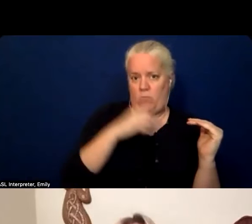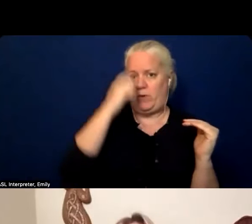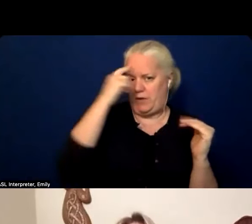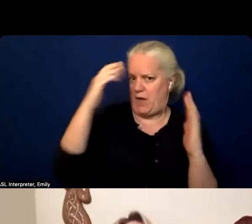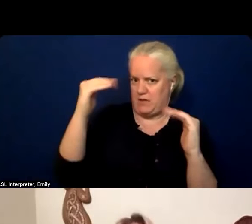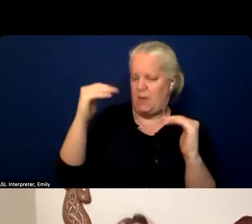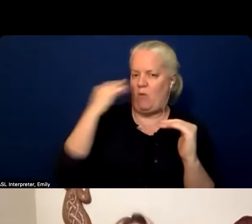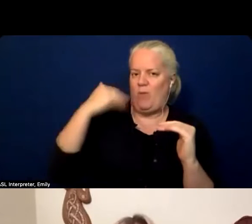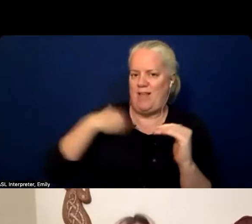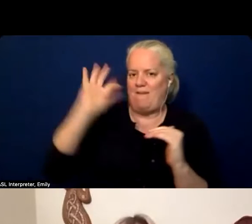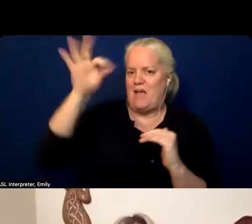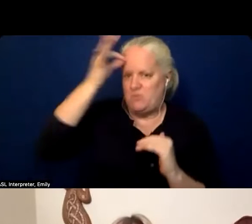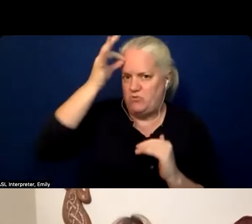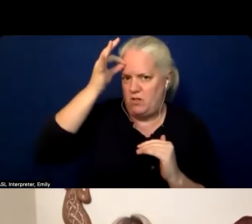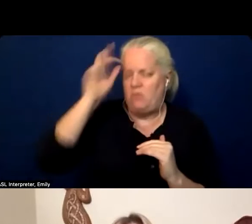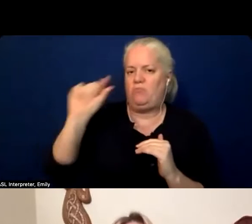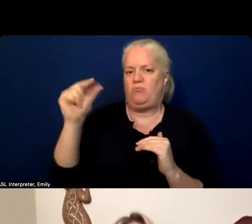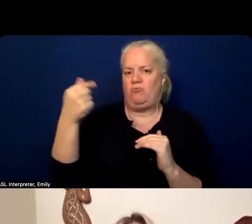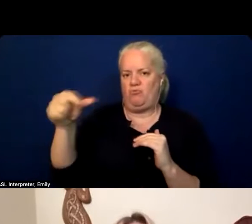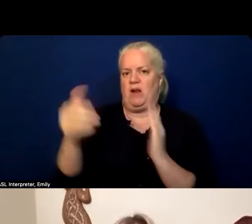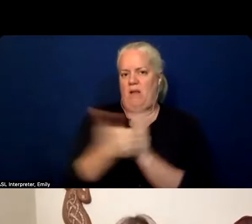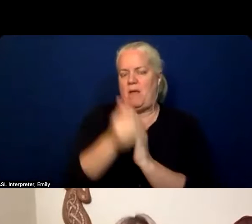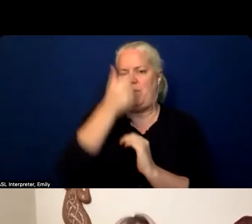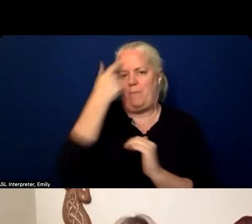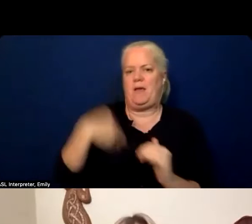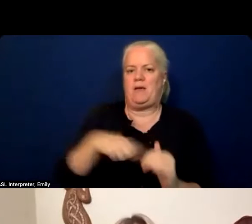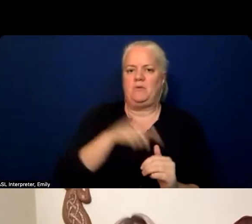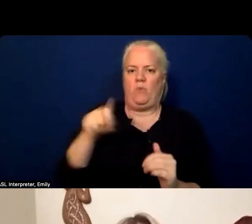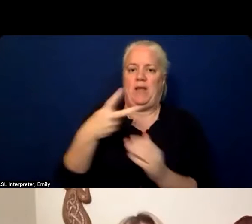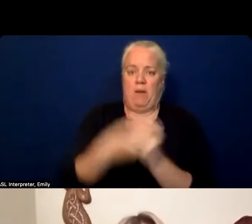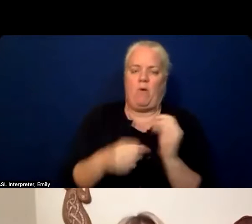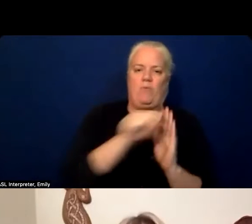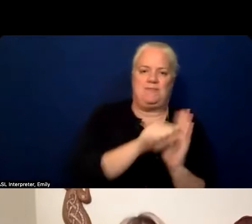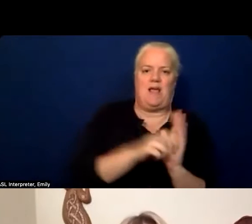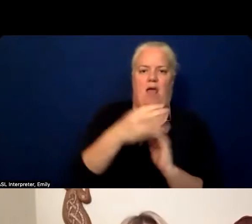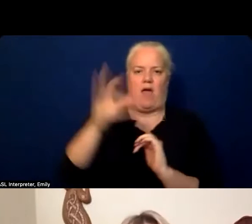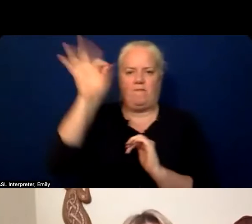Amendment because we need this kind of constitutional protection at both levels, the state and the federal.